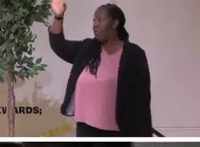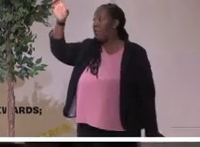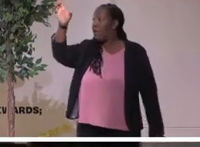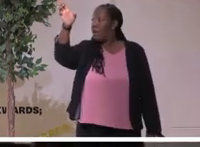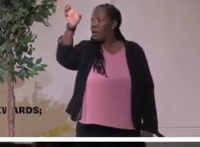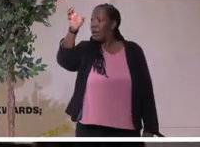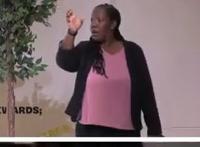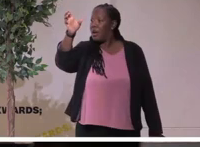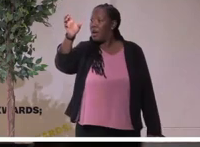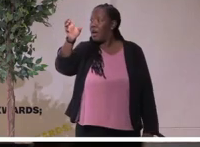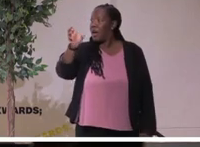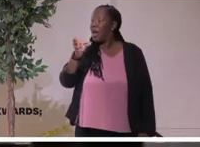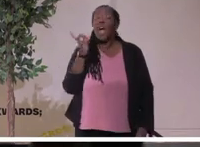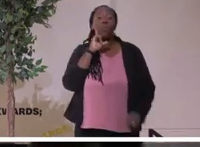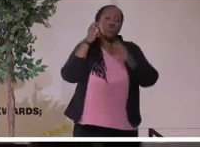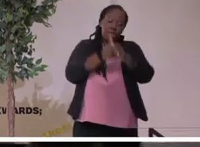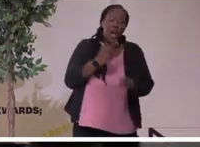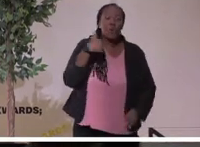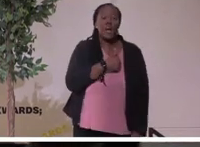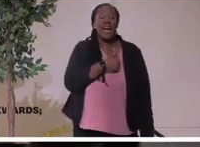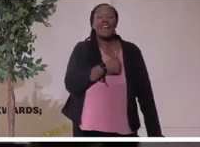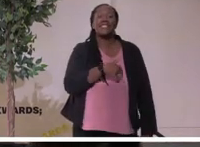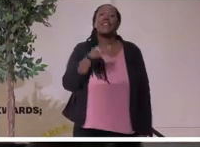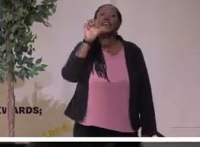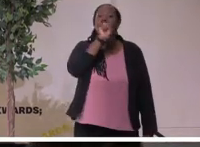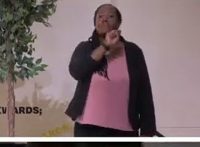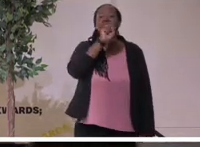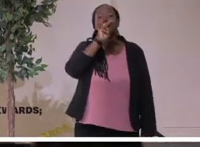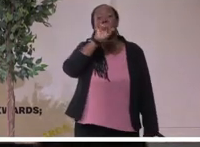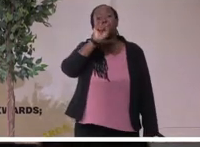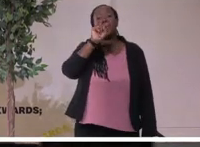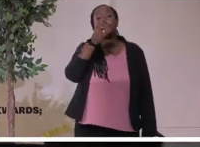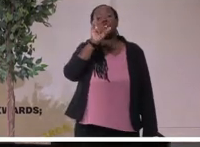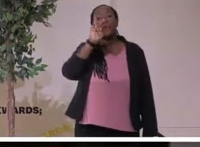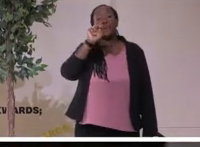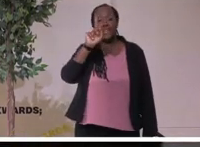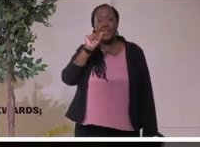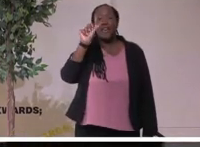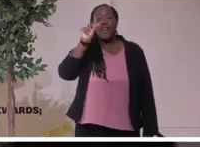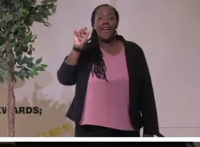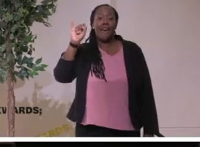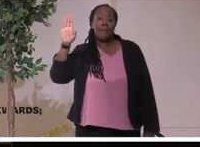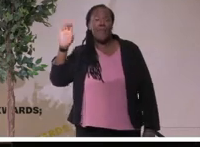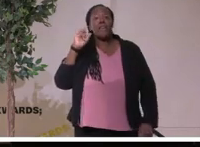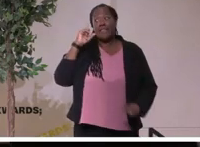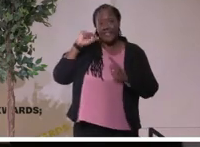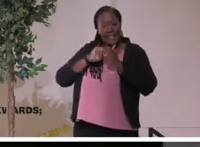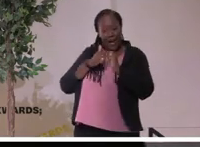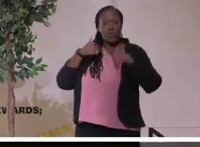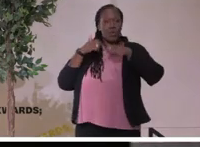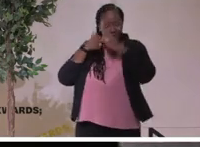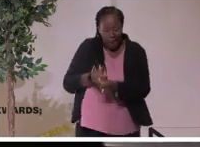follow us at Smithsonian AIB. Smithsonian AIB. And this is the way that you keep up with all of the latest and